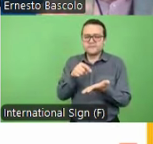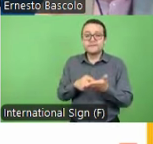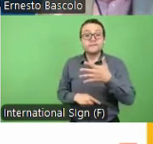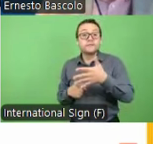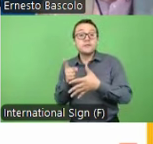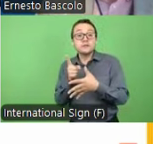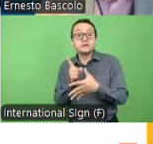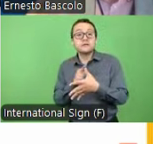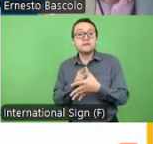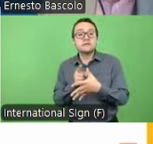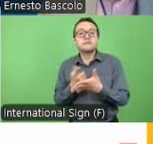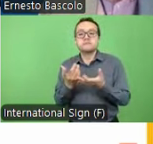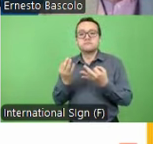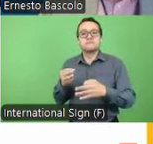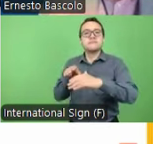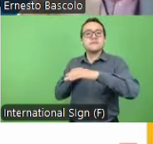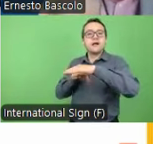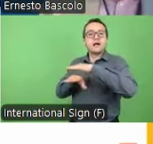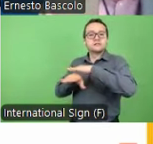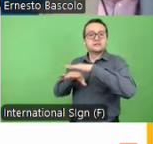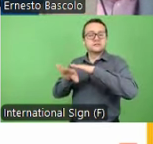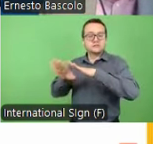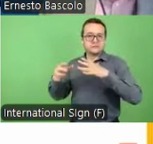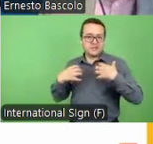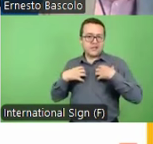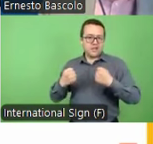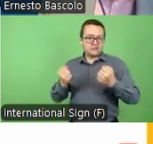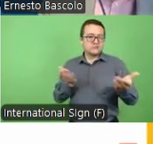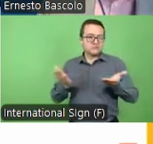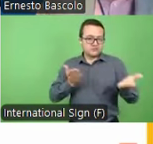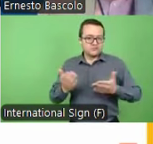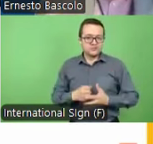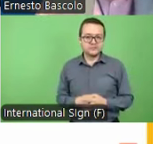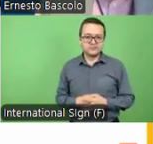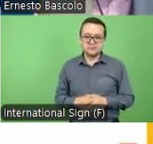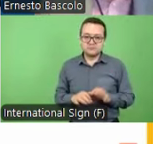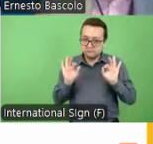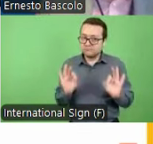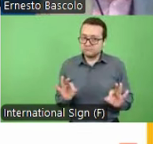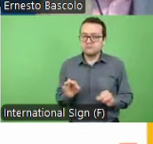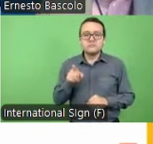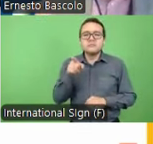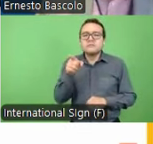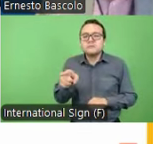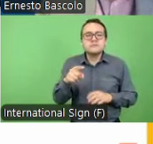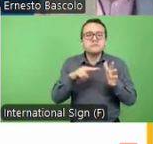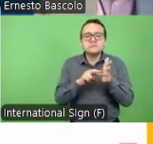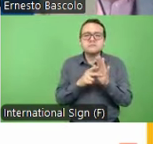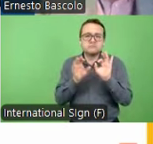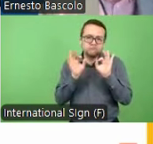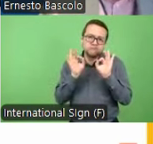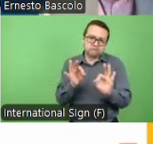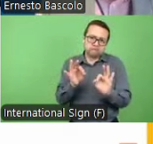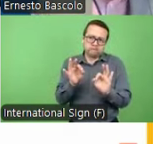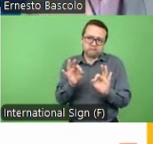de First servicios of de all, when talking salud about access and the needs no of health satisfechas, services that are not es una de las satisfied, dimensiones que, this is si one of the bien ha estado